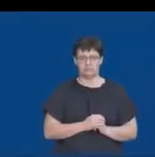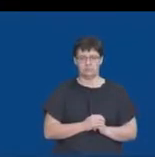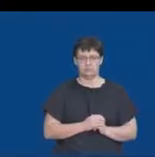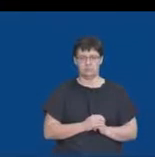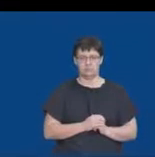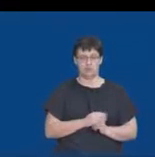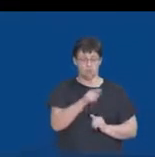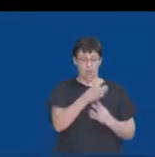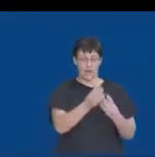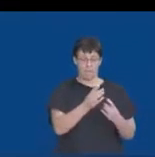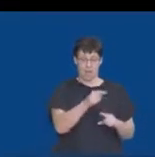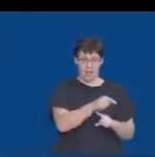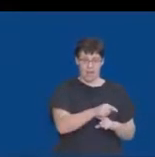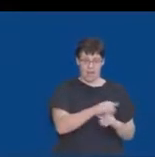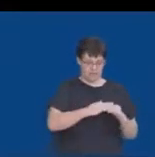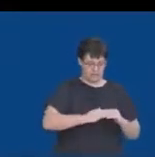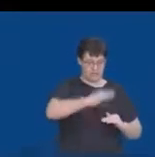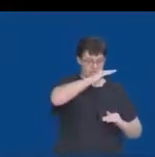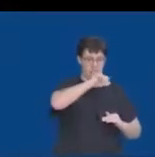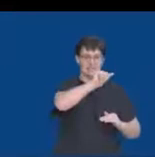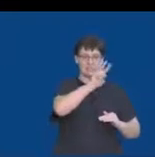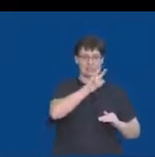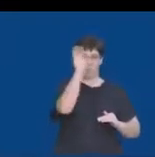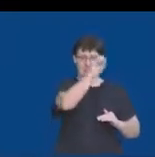So that number was 62.